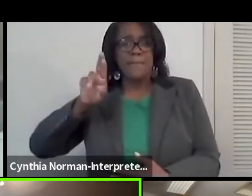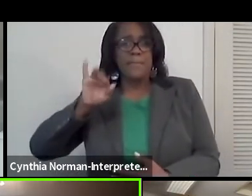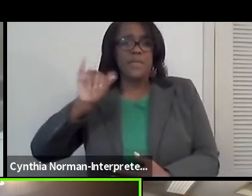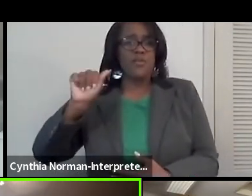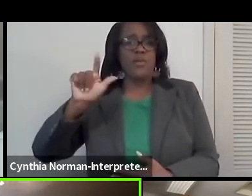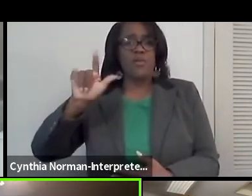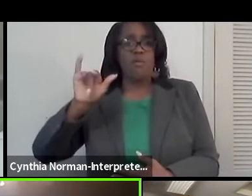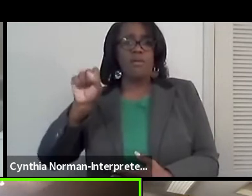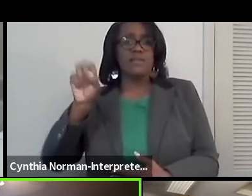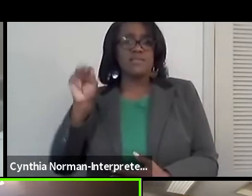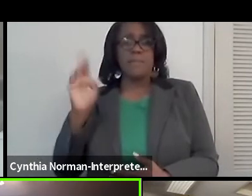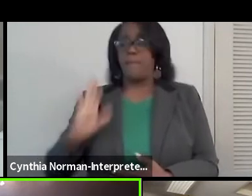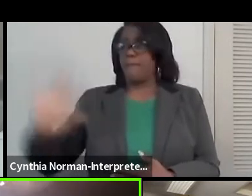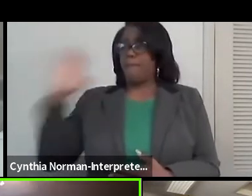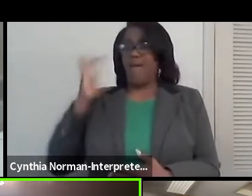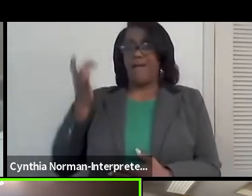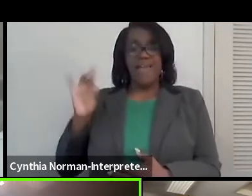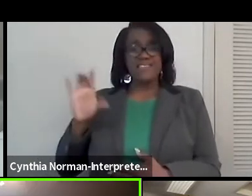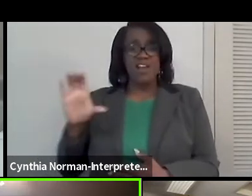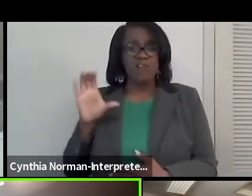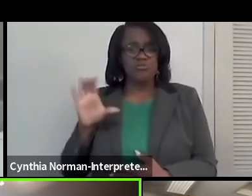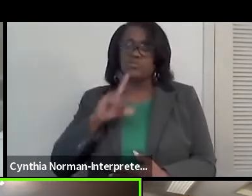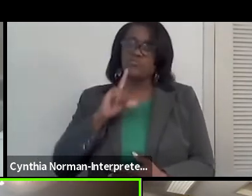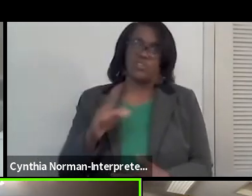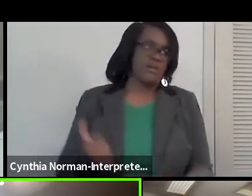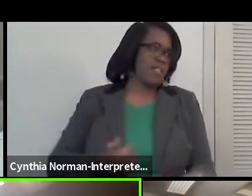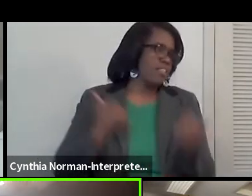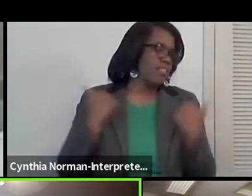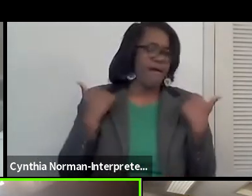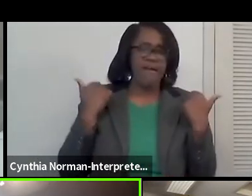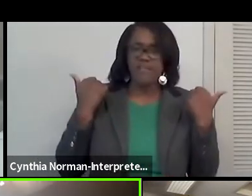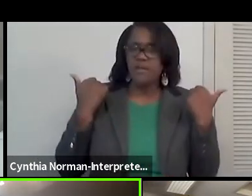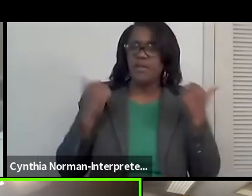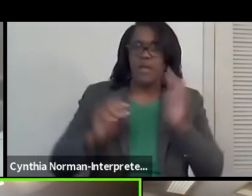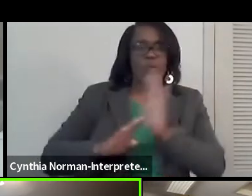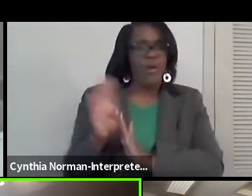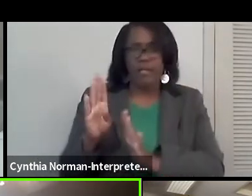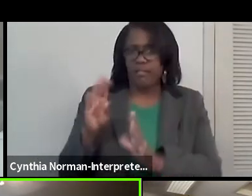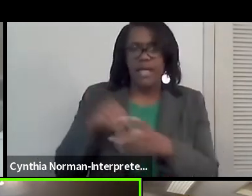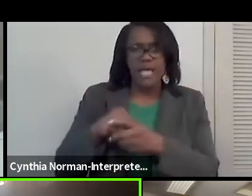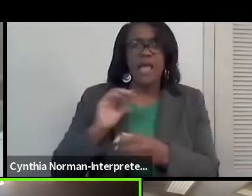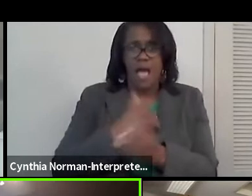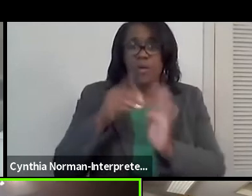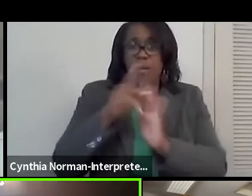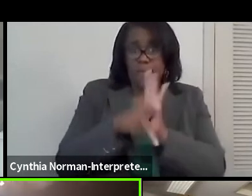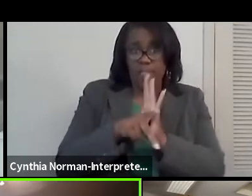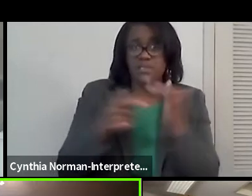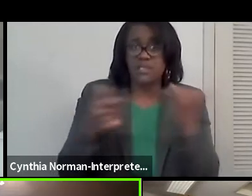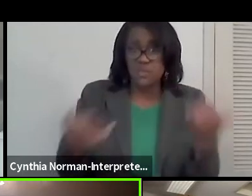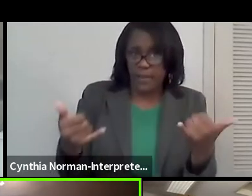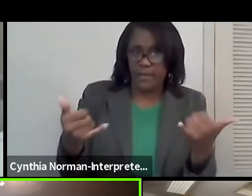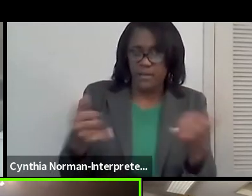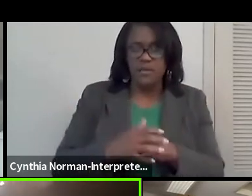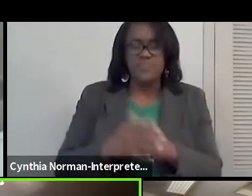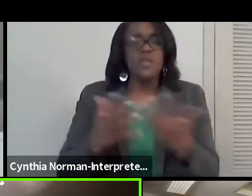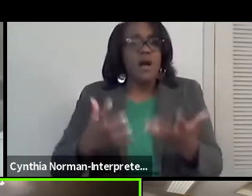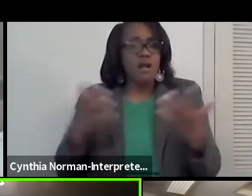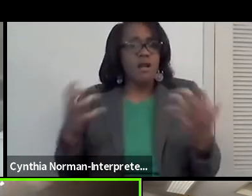1800s. And it still is very much alive and well in our policies today. And so there are a lot of